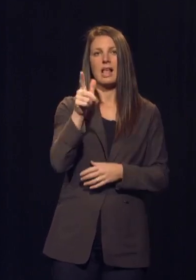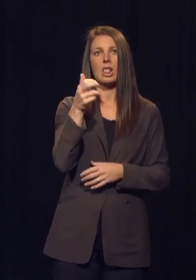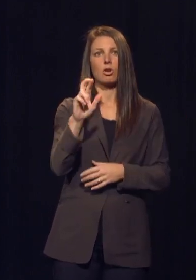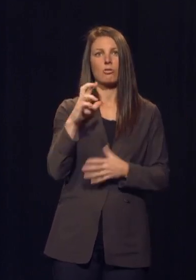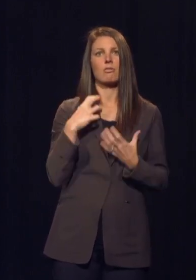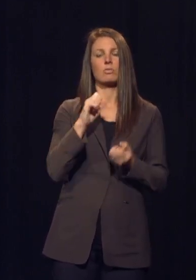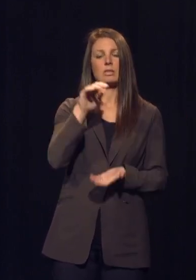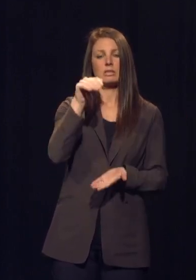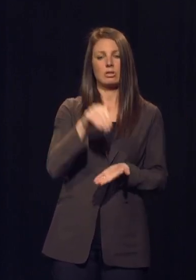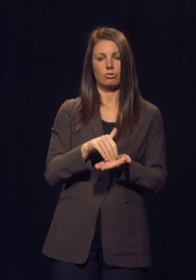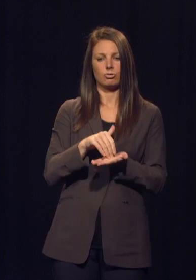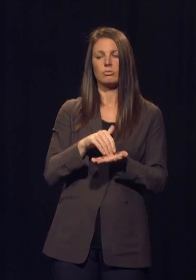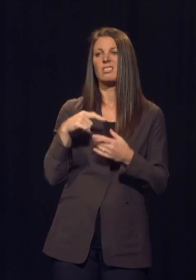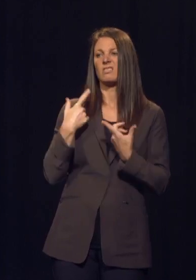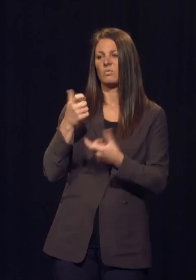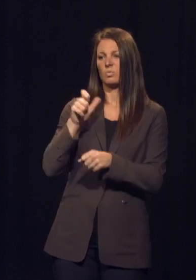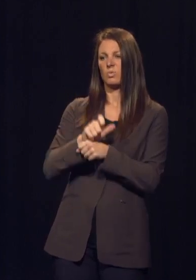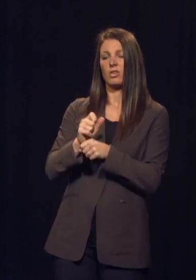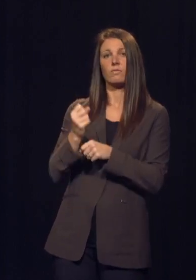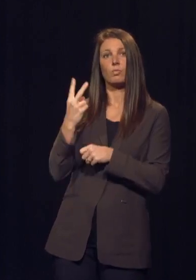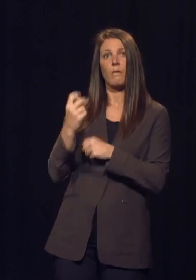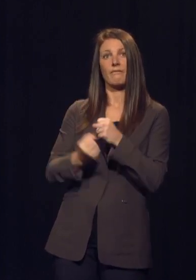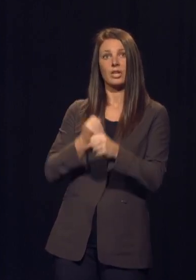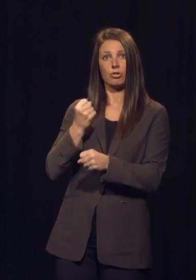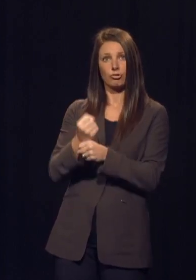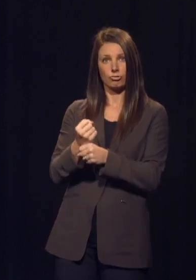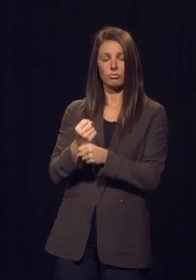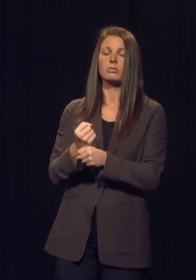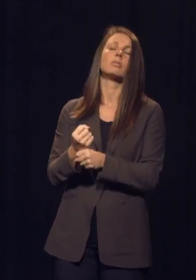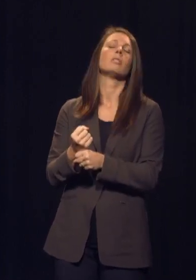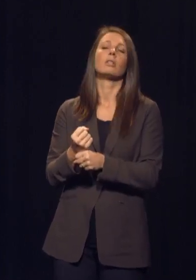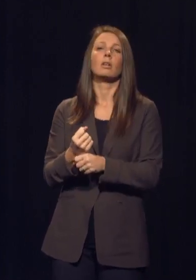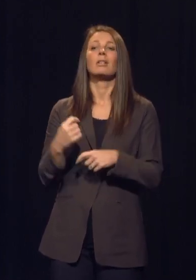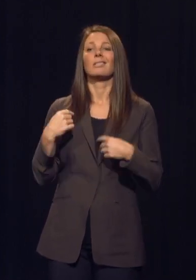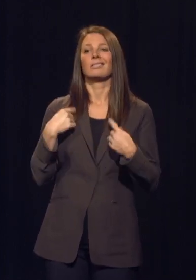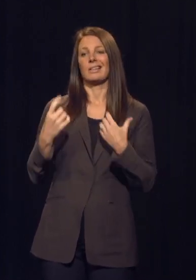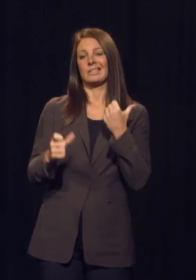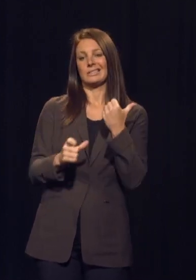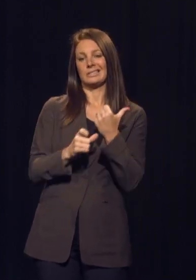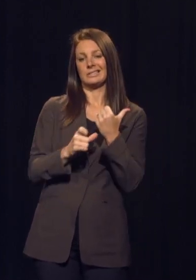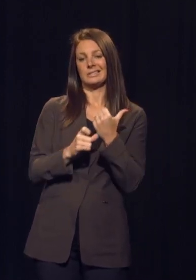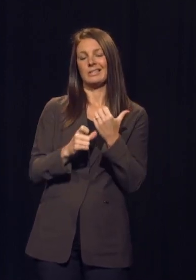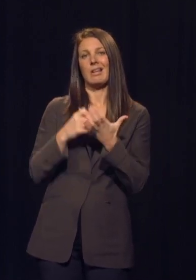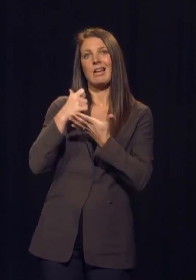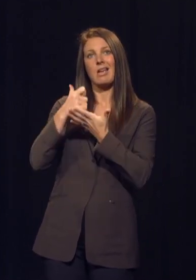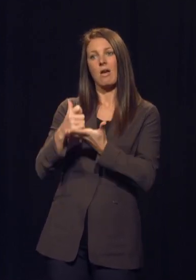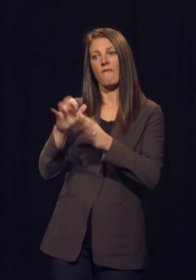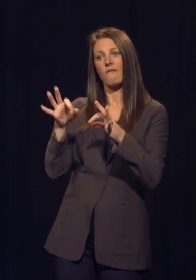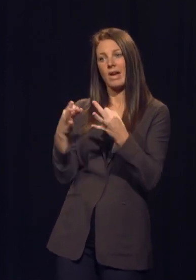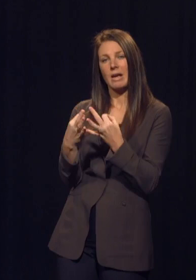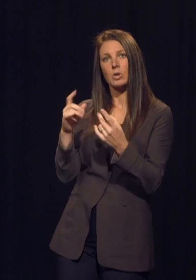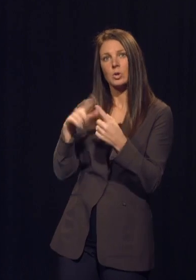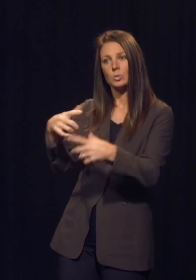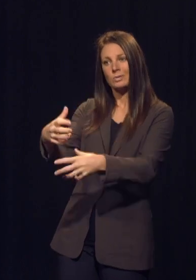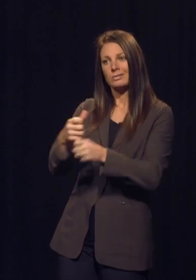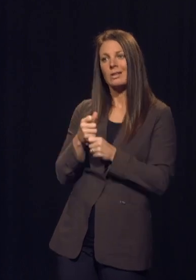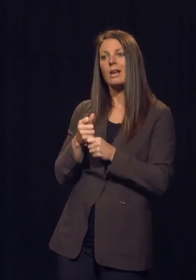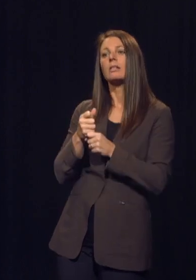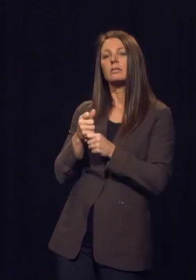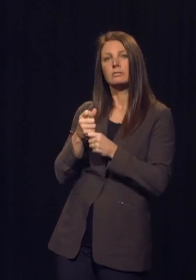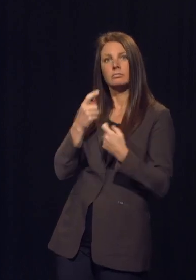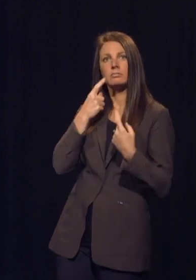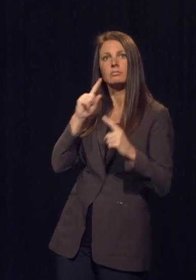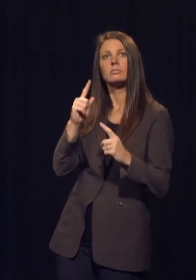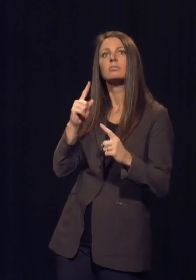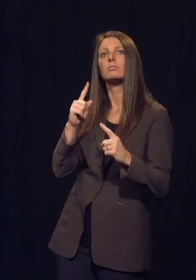I've been employed by Sadler for over 12 years and have assisted individuals and families to obtain affordable health coverage